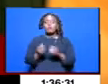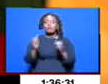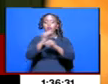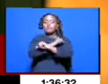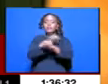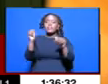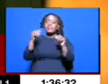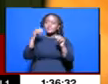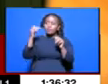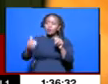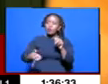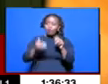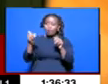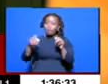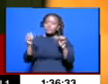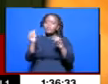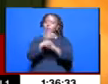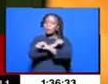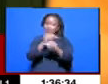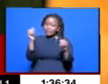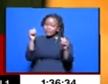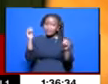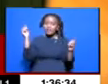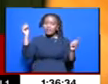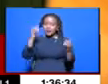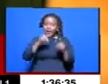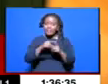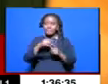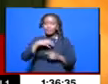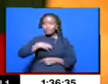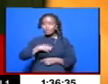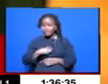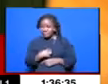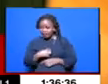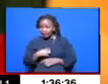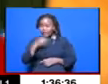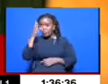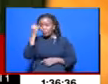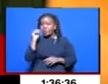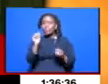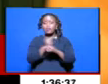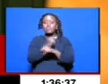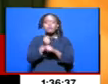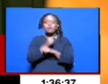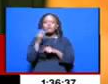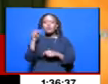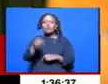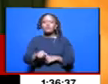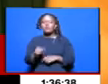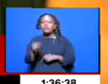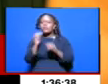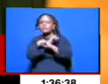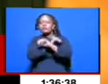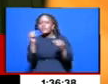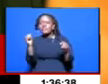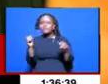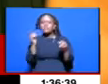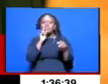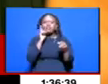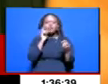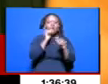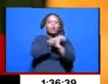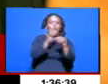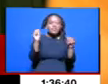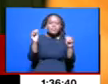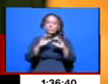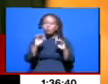until he or she vacates the office, because you cannot be a president today and tomorrow you are not a president, so that you may